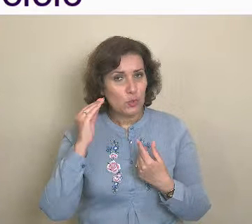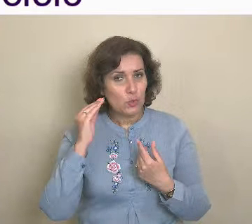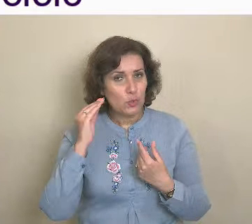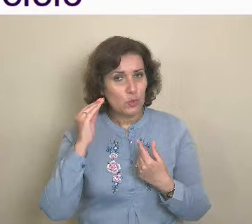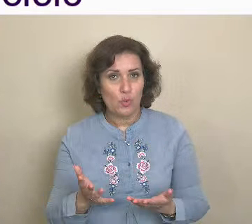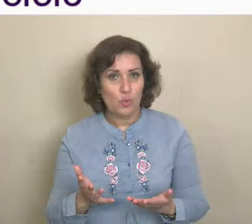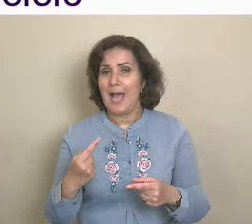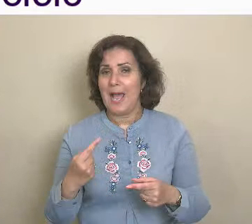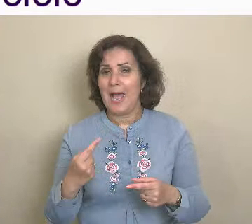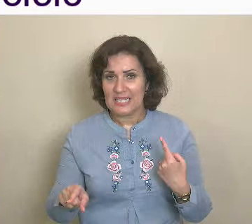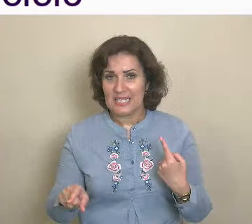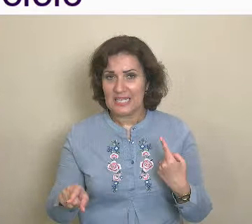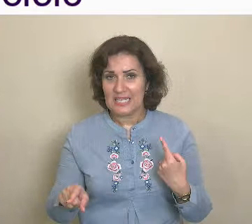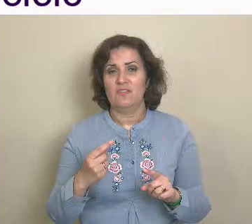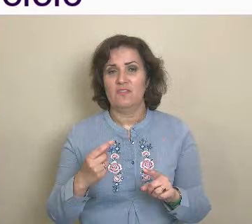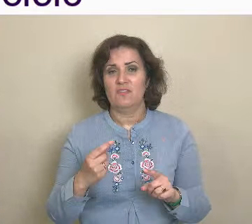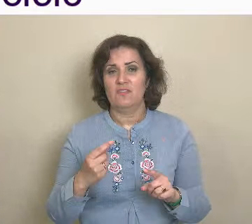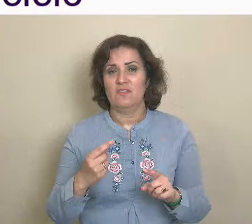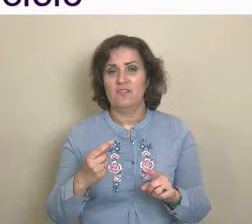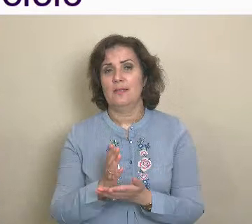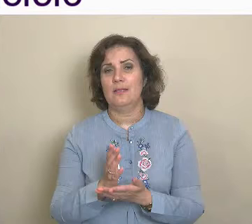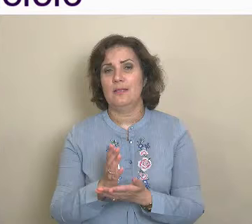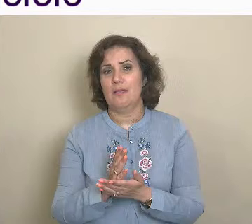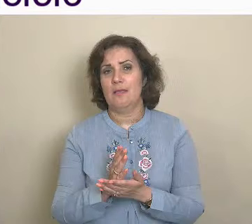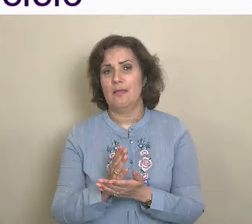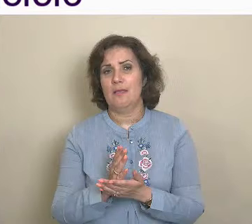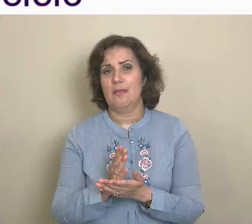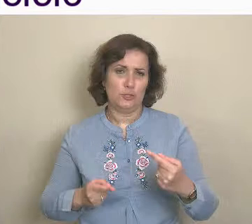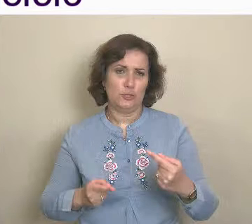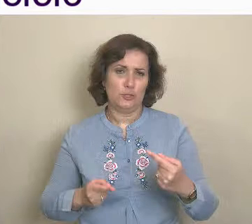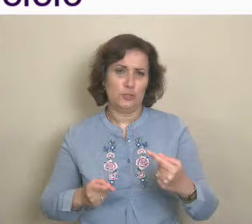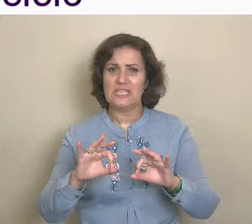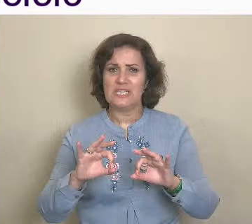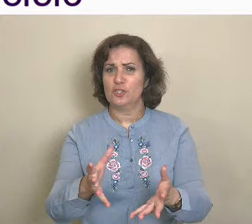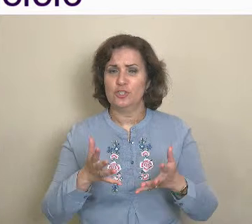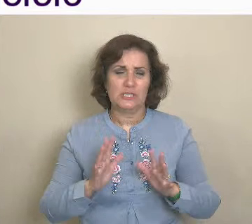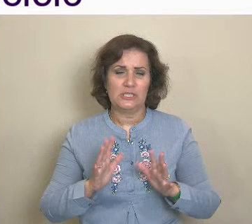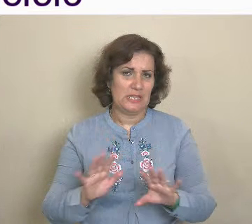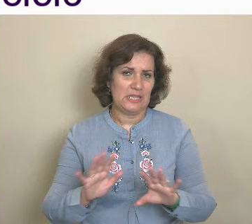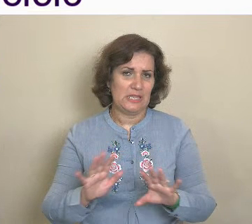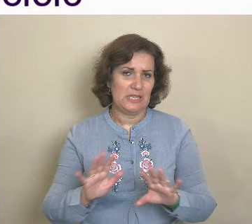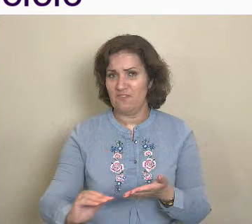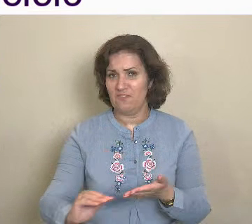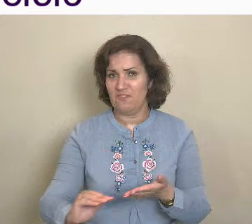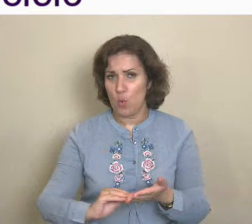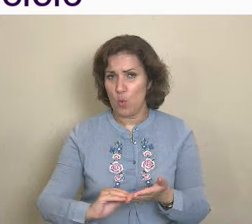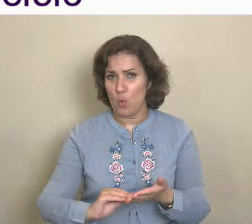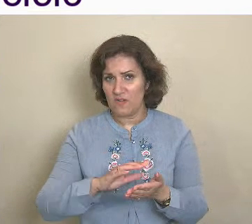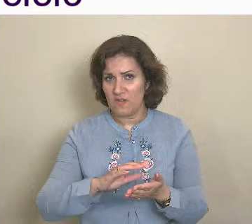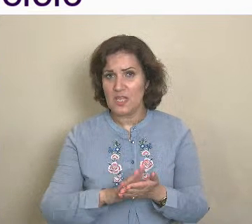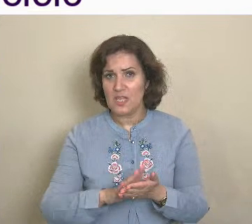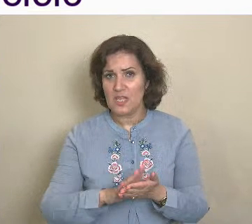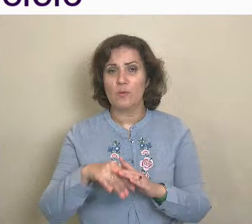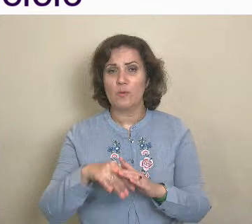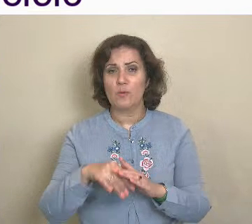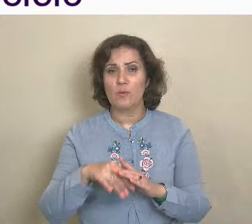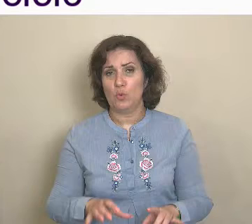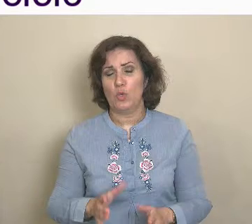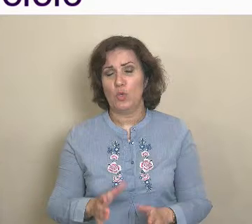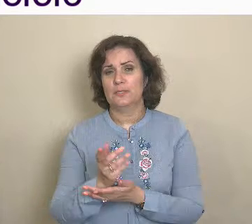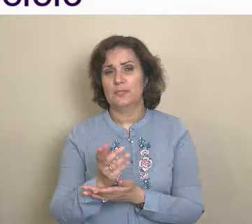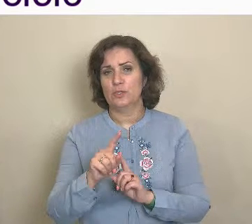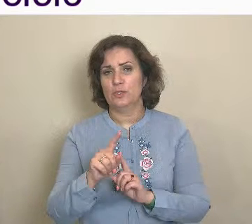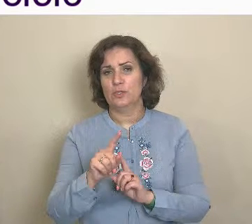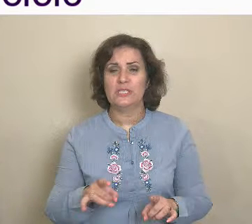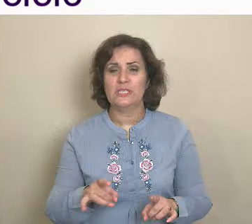are superior to them. An alternative perspective, which is subject to discussion because it is not clearly specified in the election